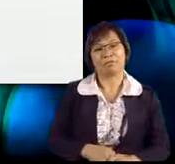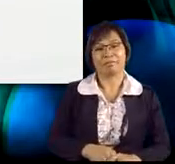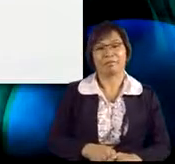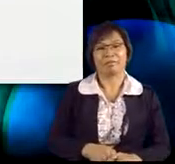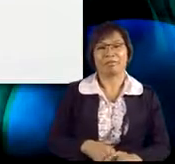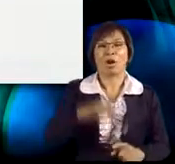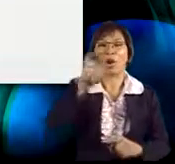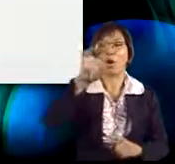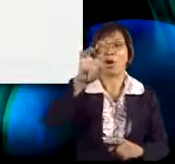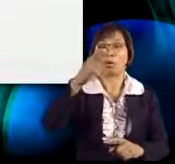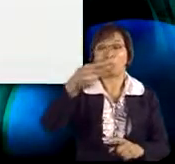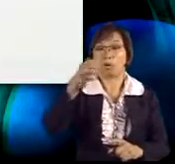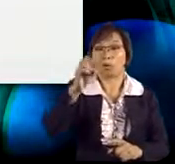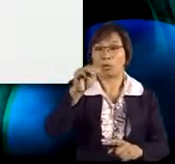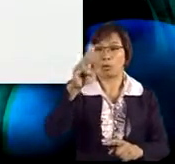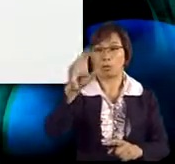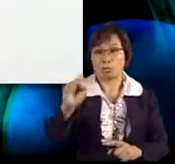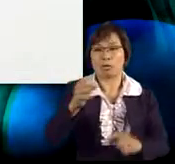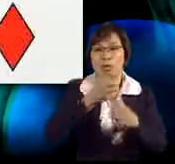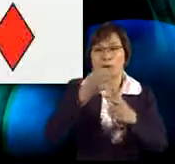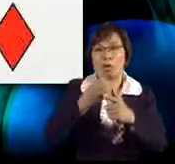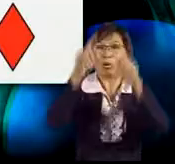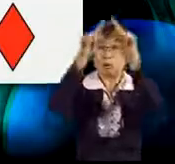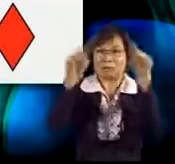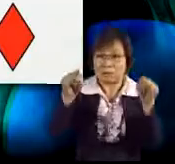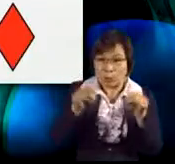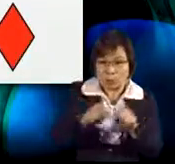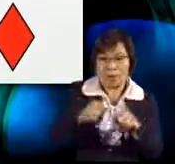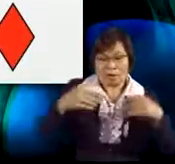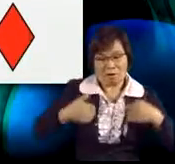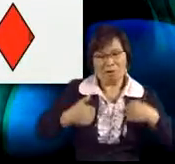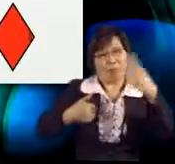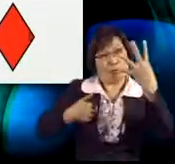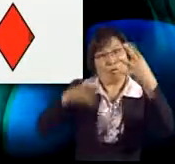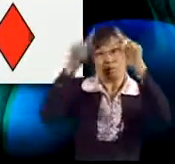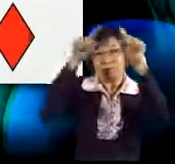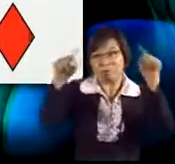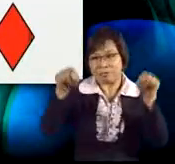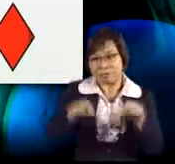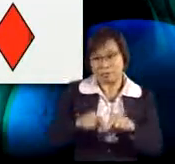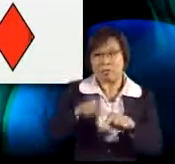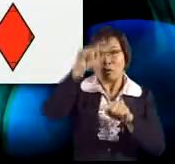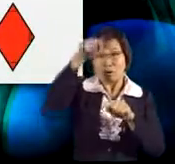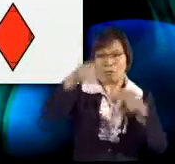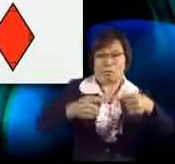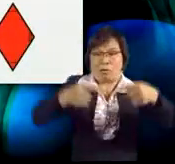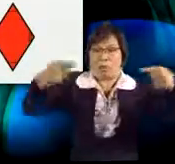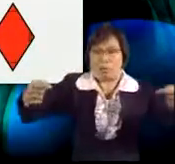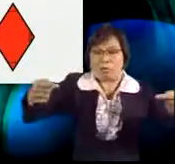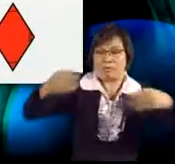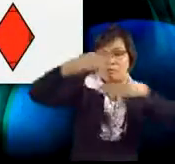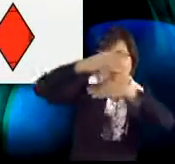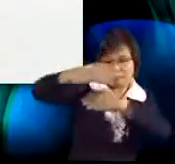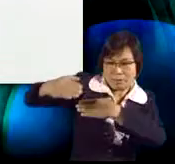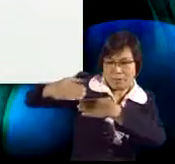3. Rhombus or squashed square. This square has 4 equal sides where opposite sides are parallel and